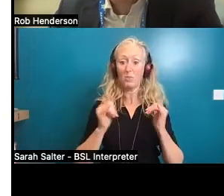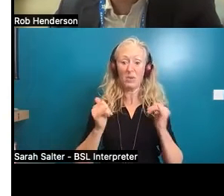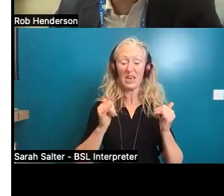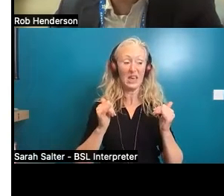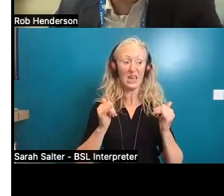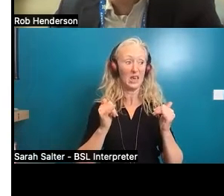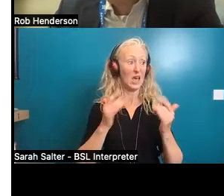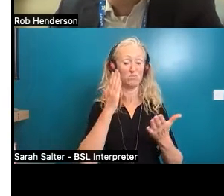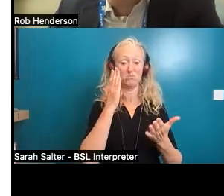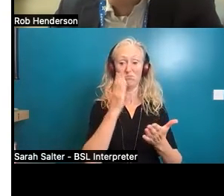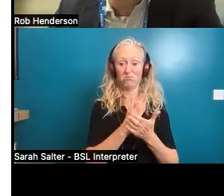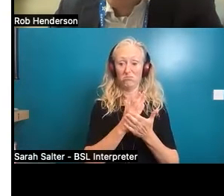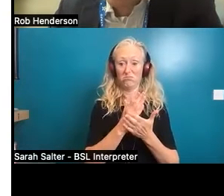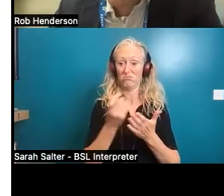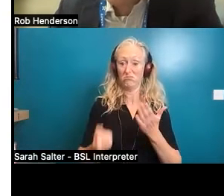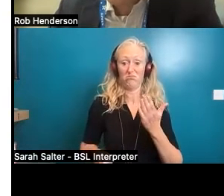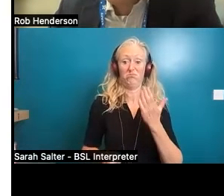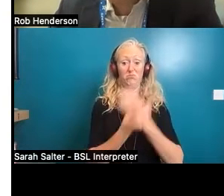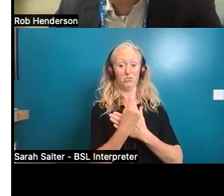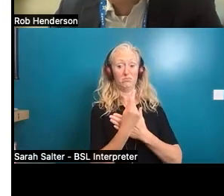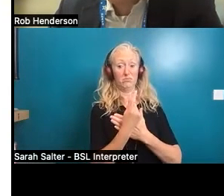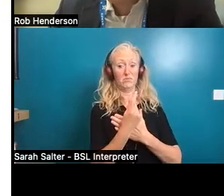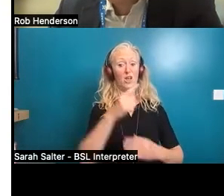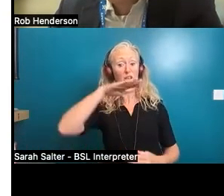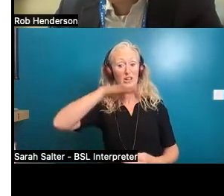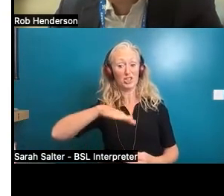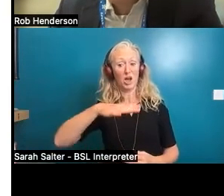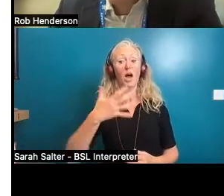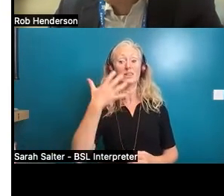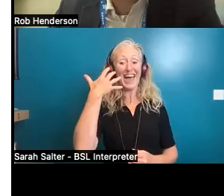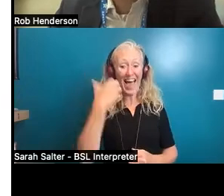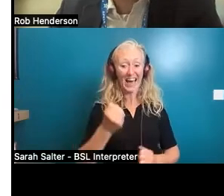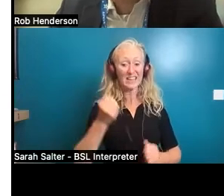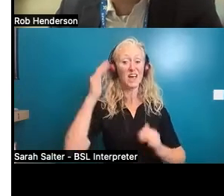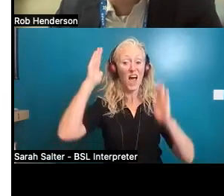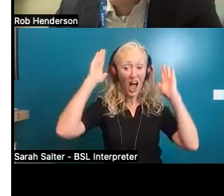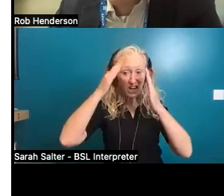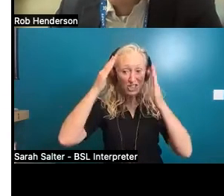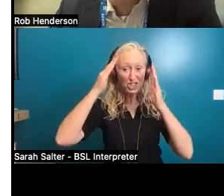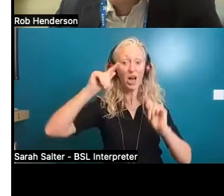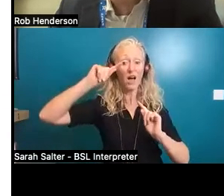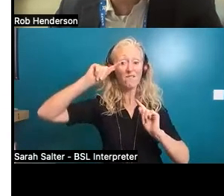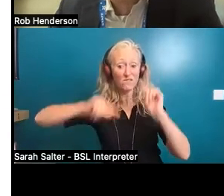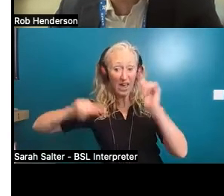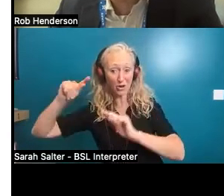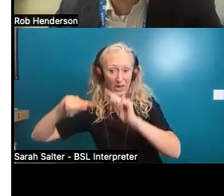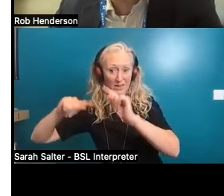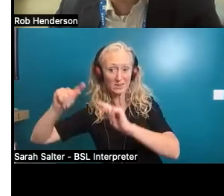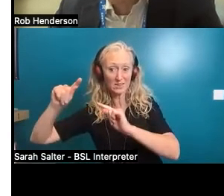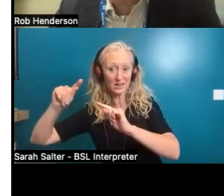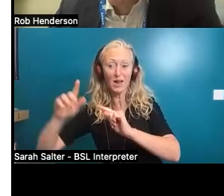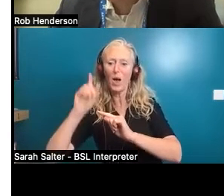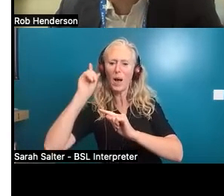a pathogenic variant in Usher, but has a wholly unrelated cause